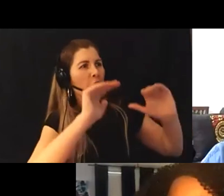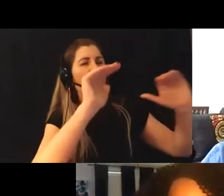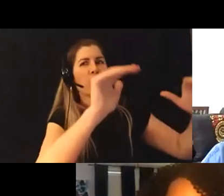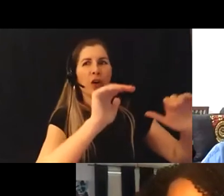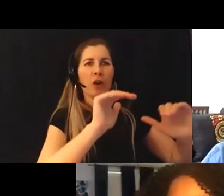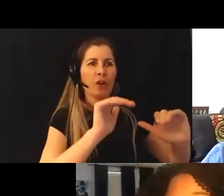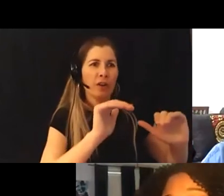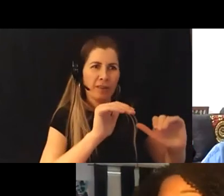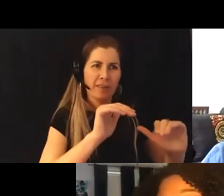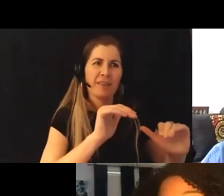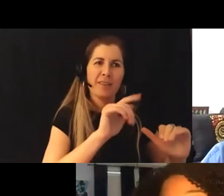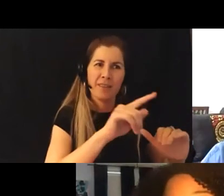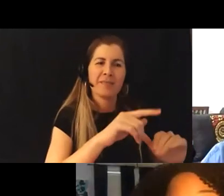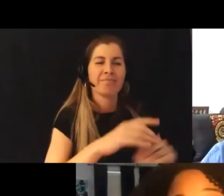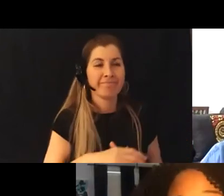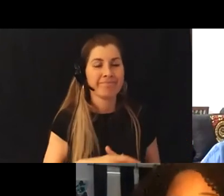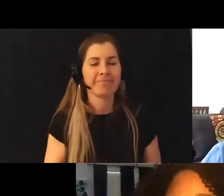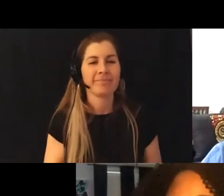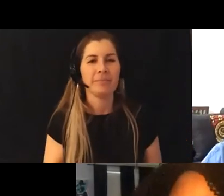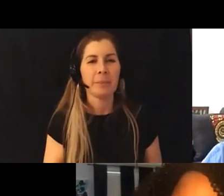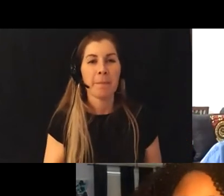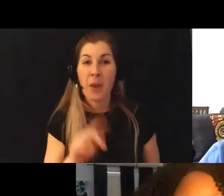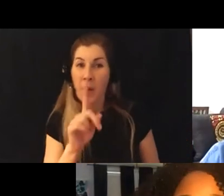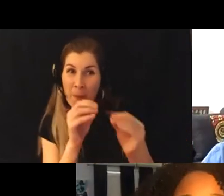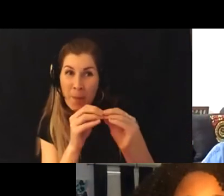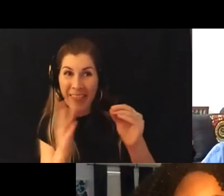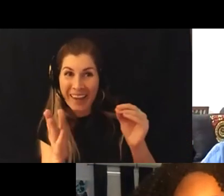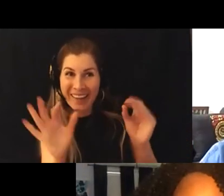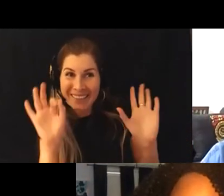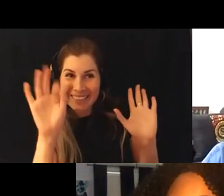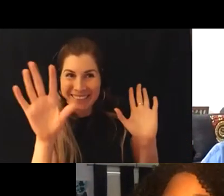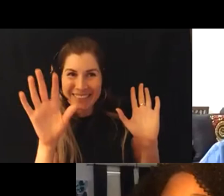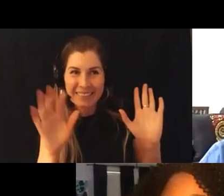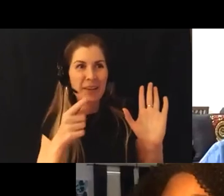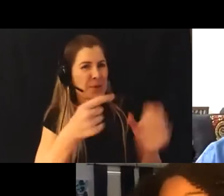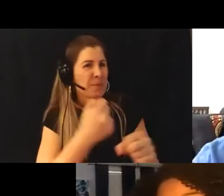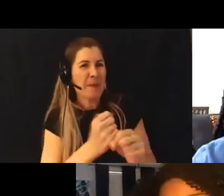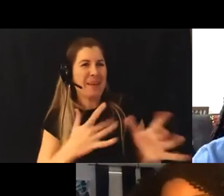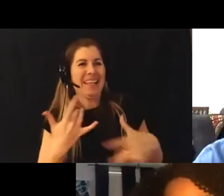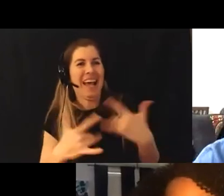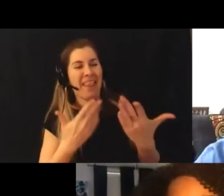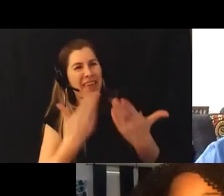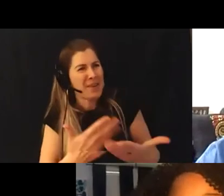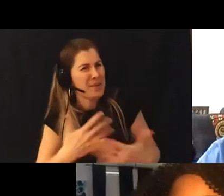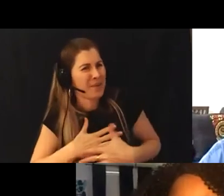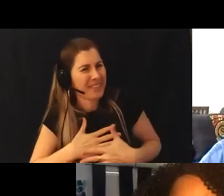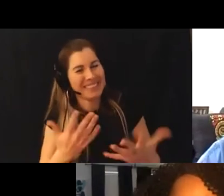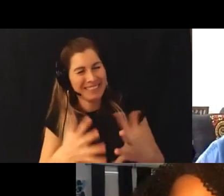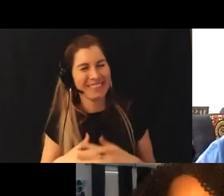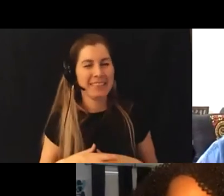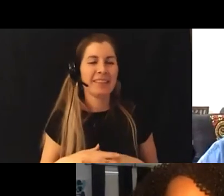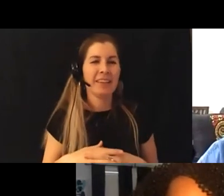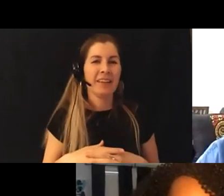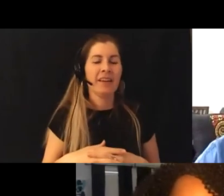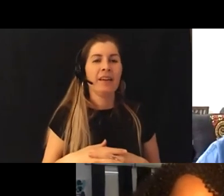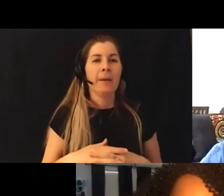work already. Absolutely. Okay, sorry, one more thing, because you excite me so much. You're so fabulous.